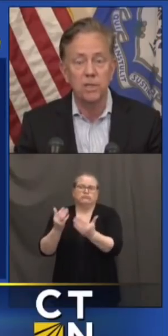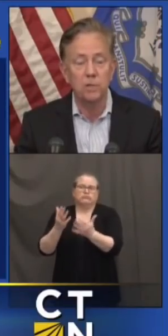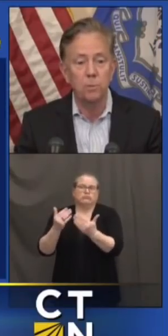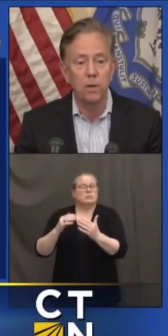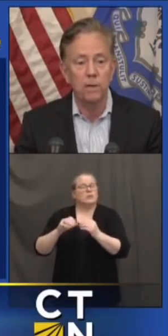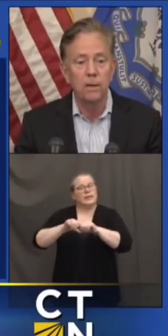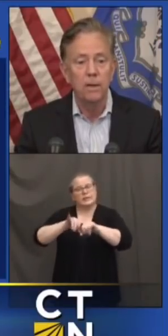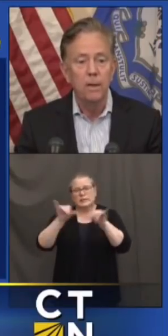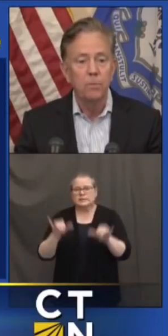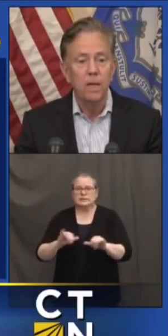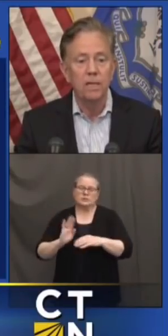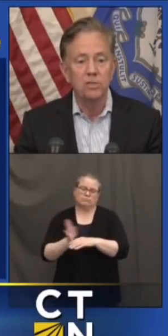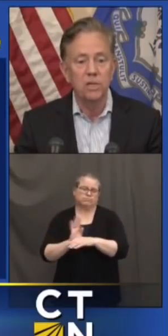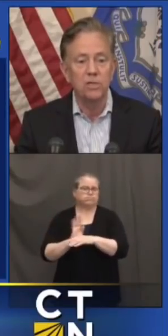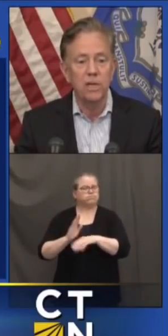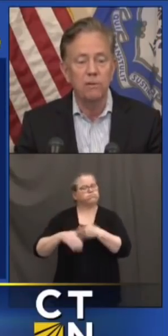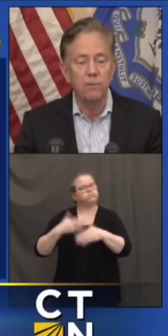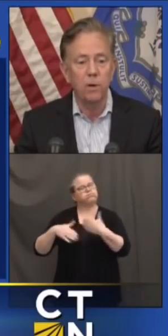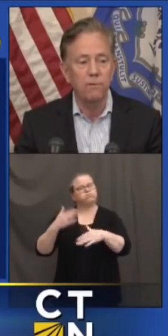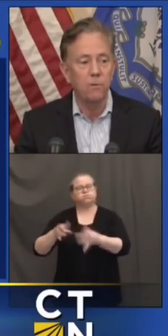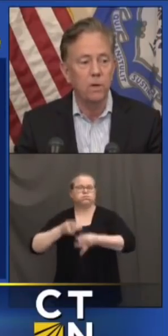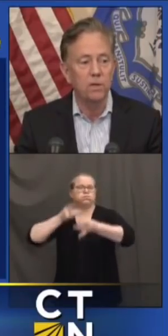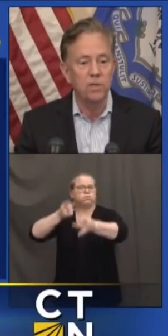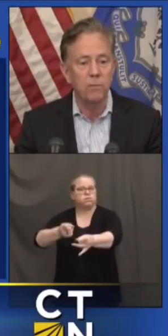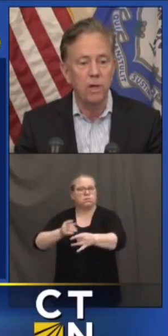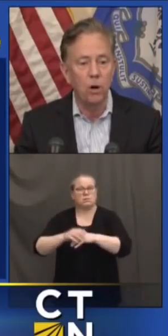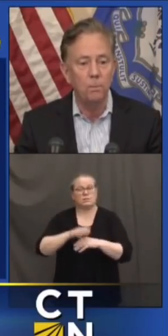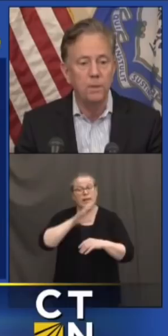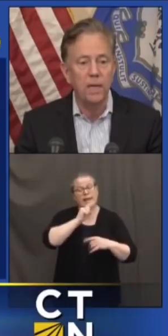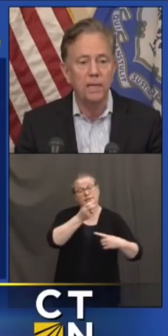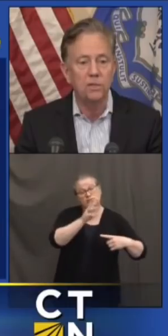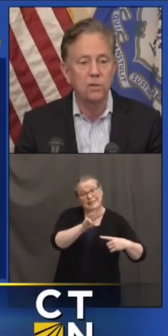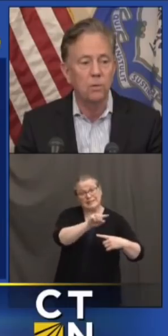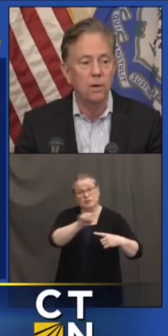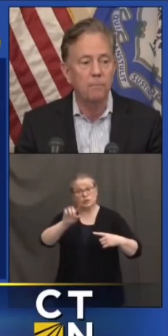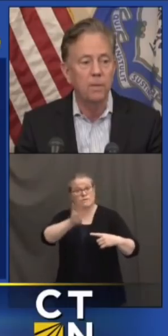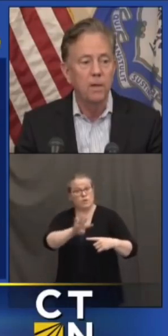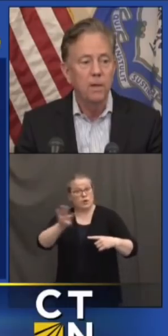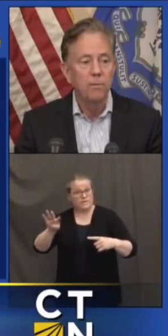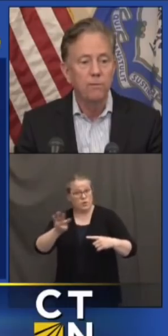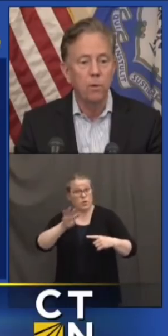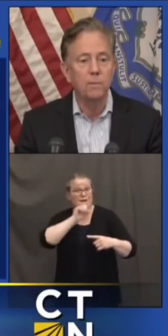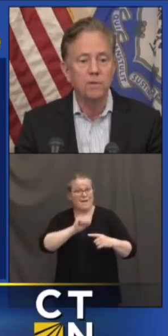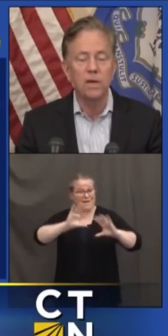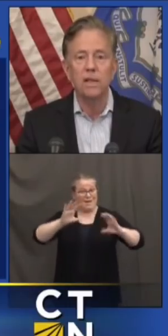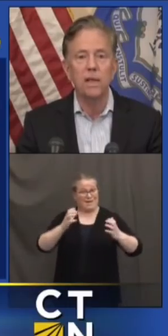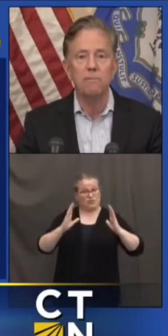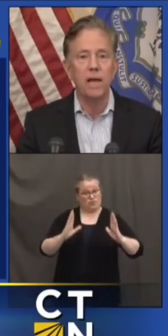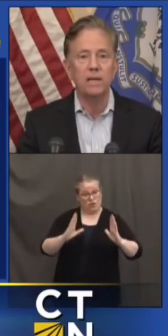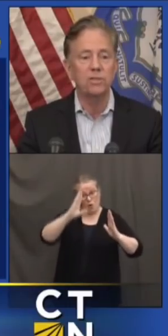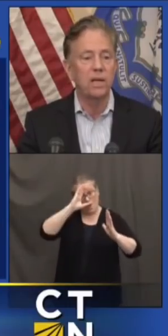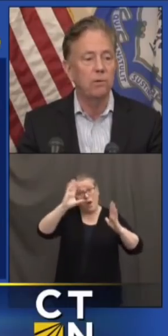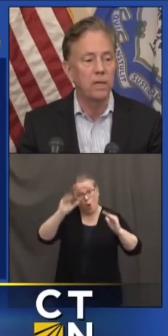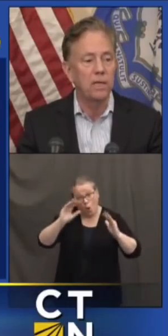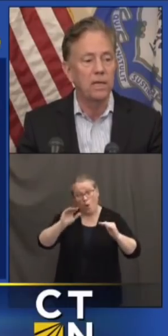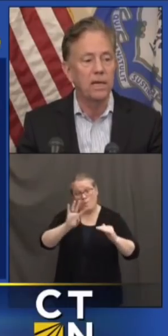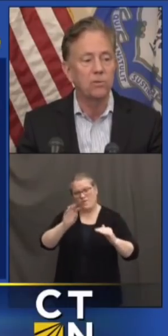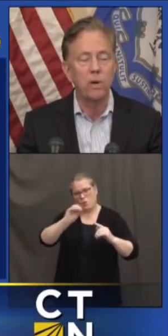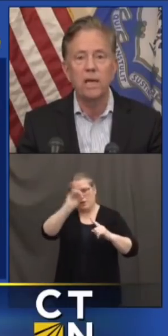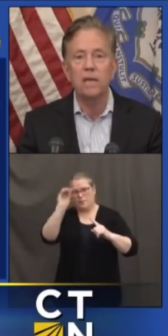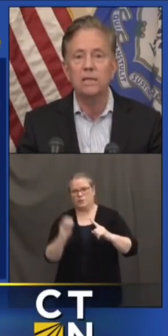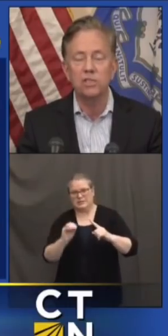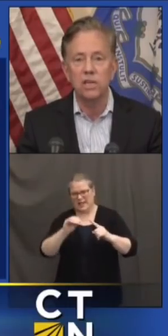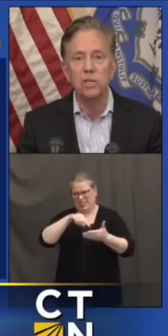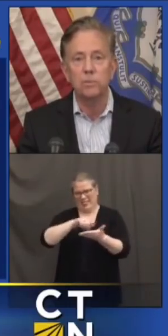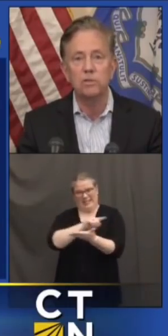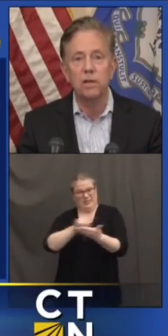system at this point. And the 16 to 44, you see, we hope to get to 40% of them vaccinated within the next